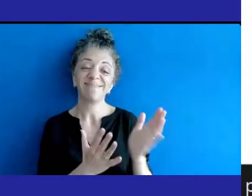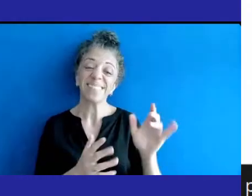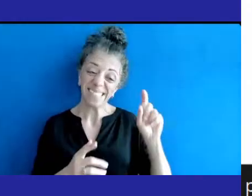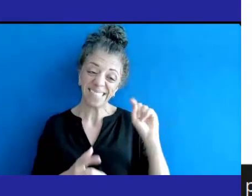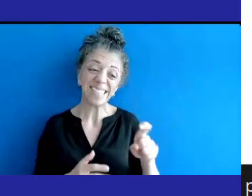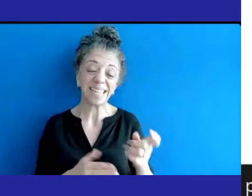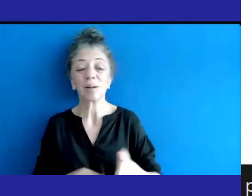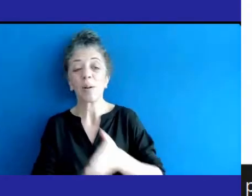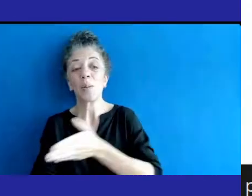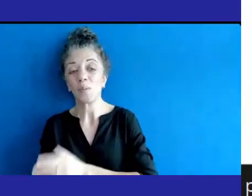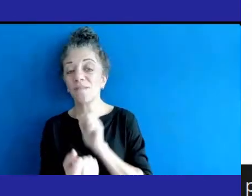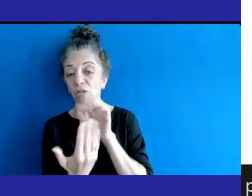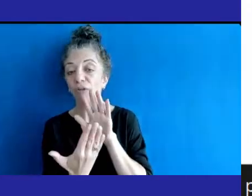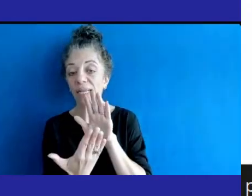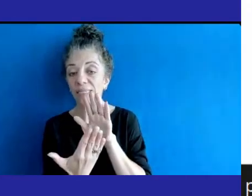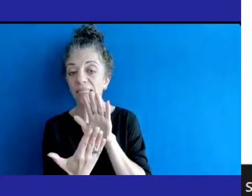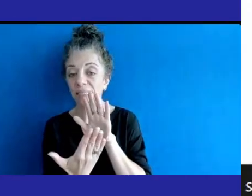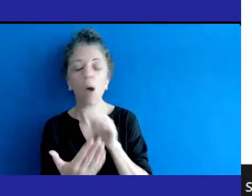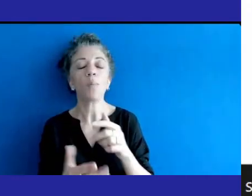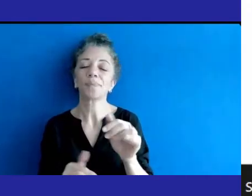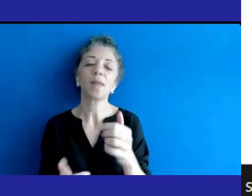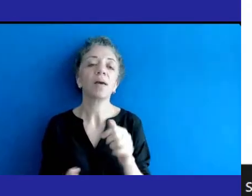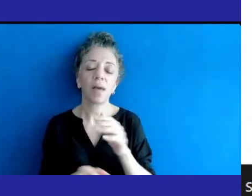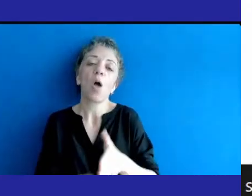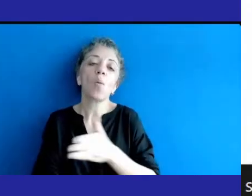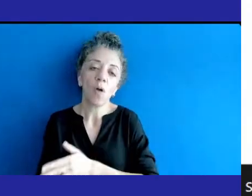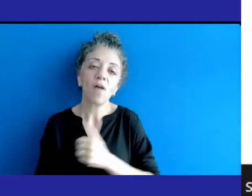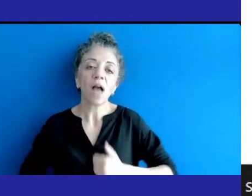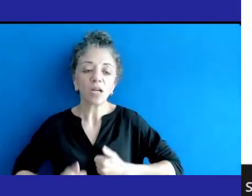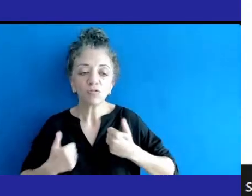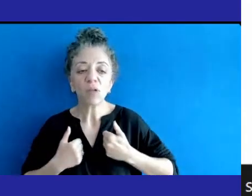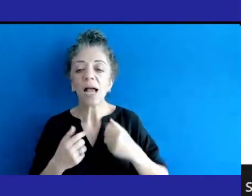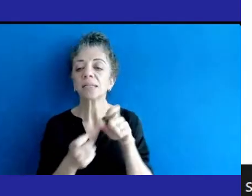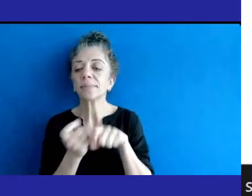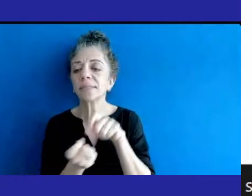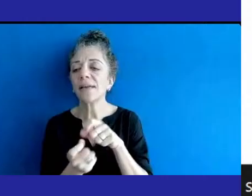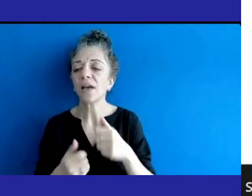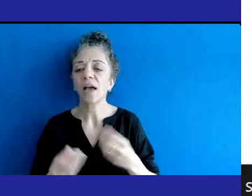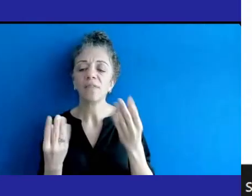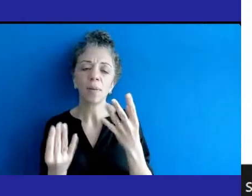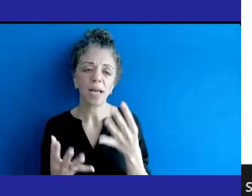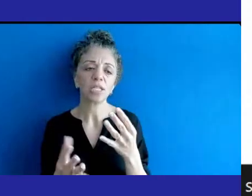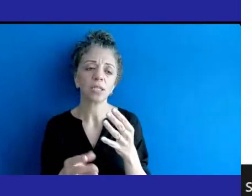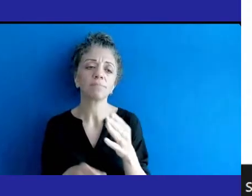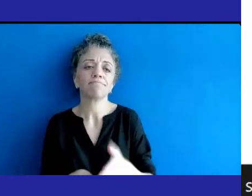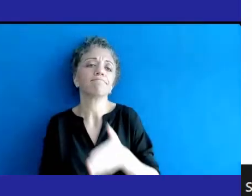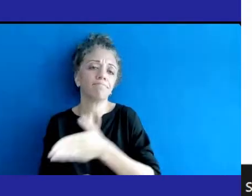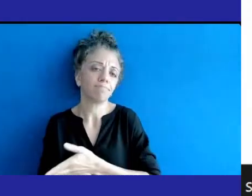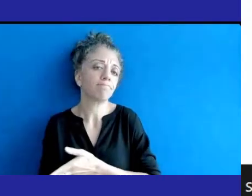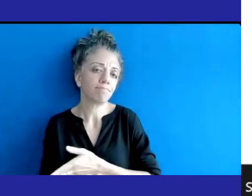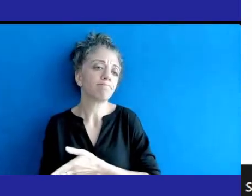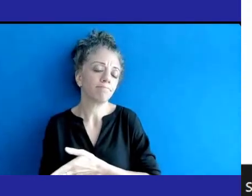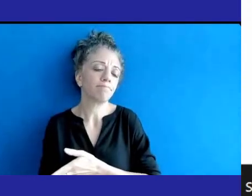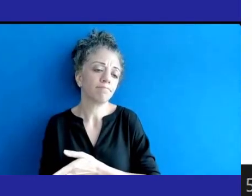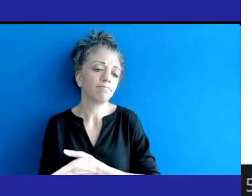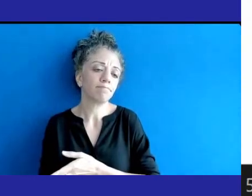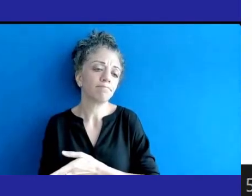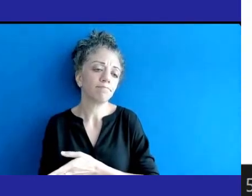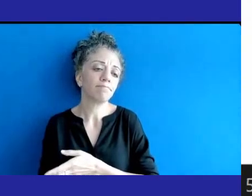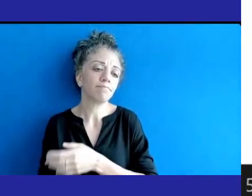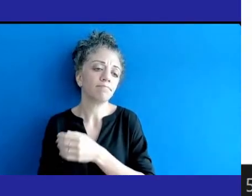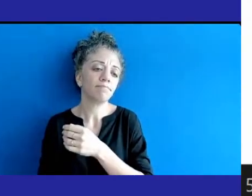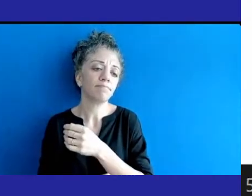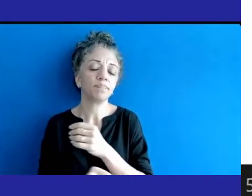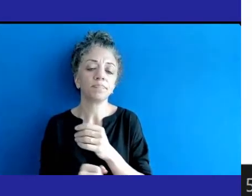addresses, hours of operation, ability to see new patients, as well as accurate telephone numbers. To date,